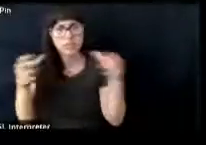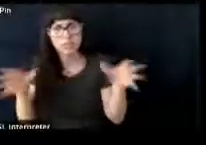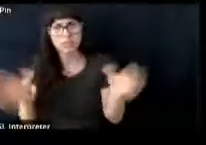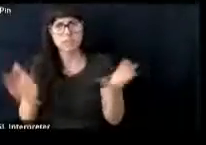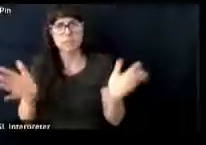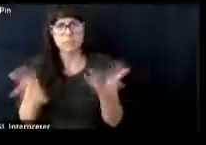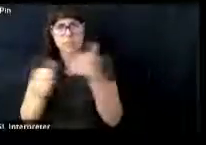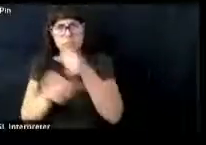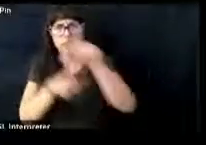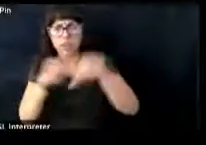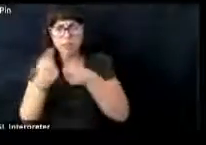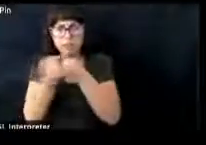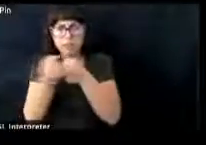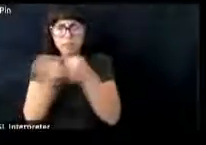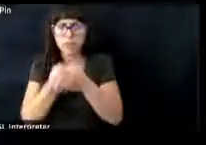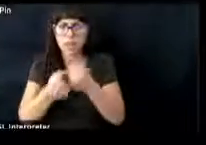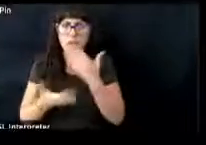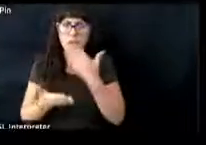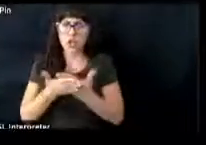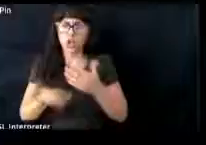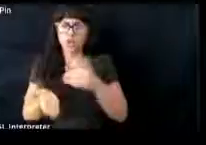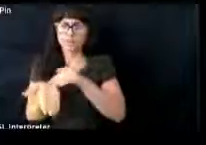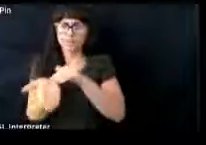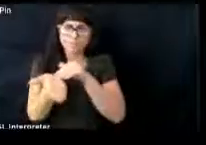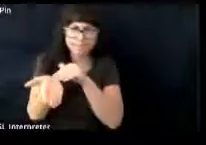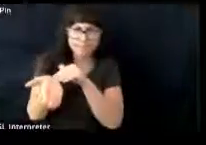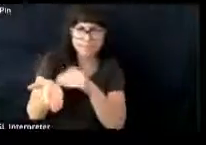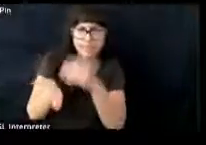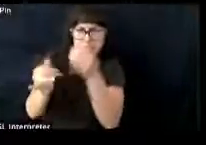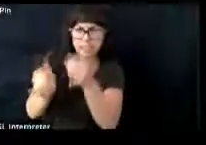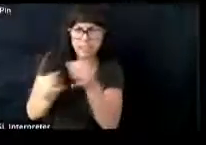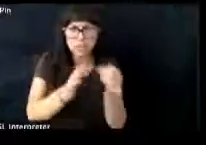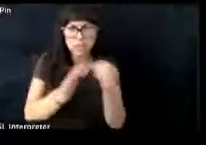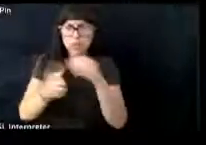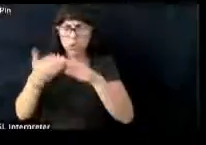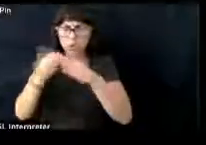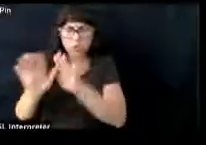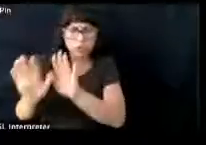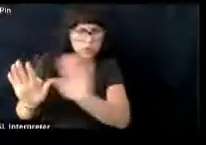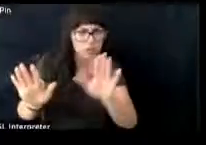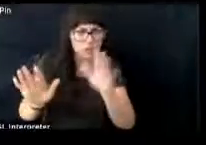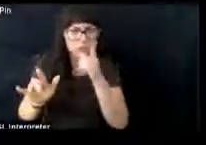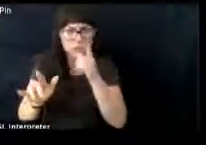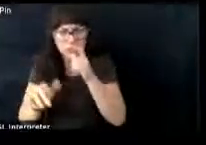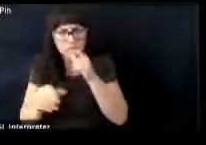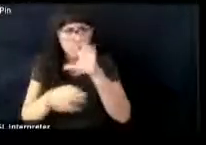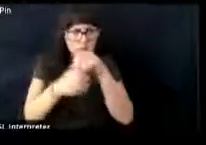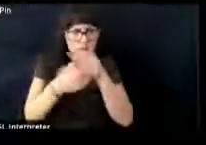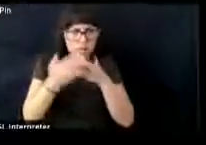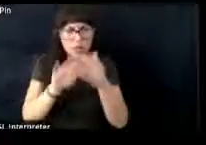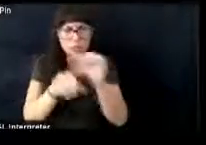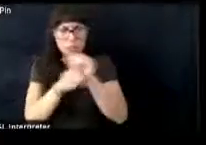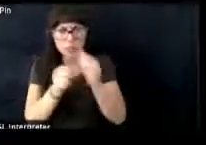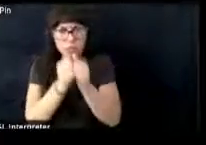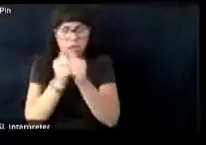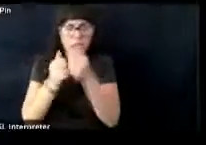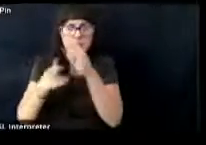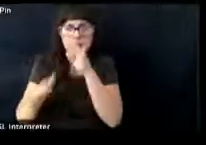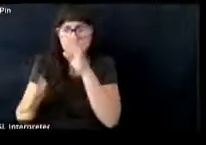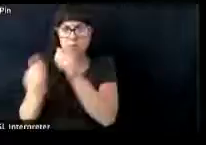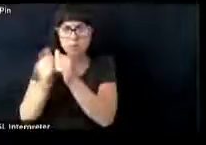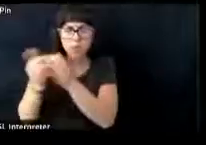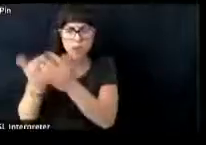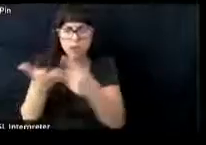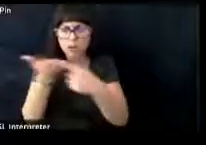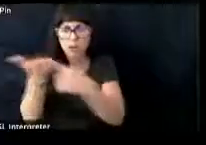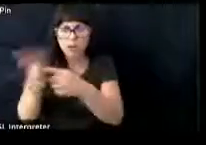sense of our individual communities, who in our communities sort of work together and speak together. These are